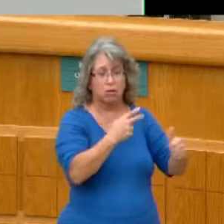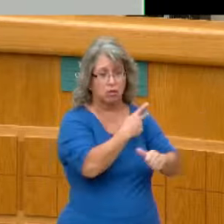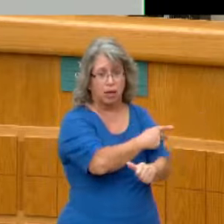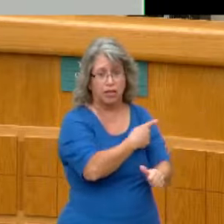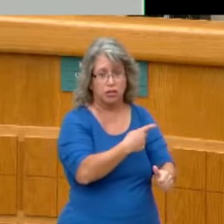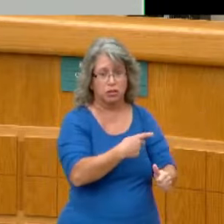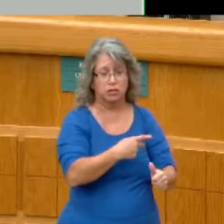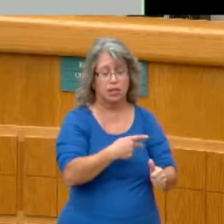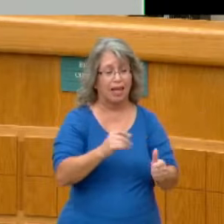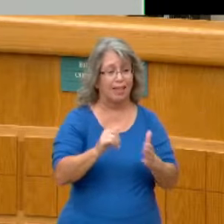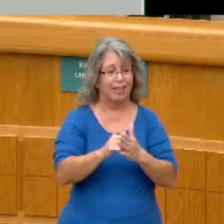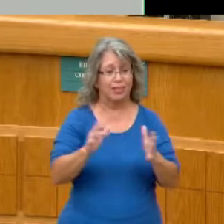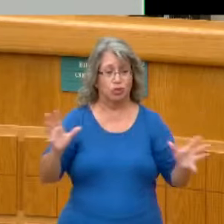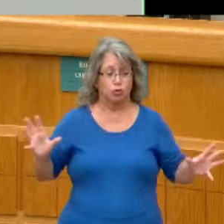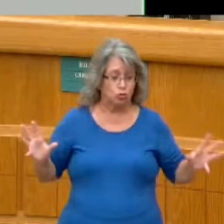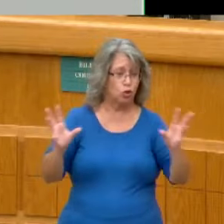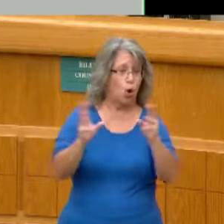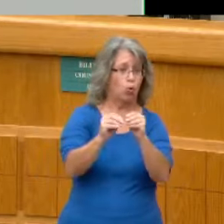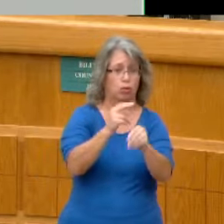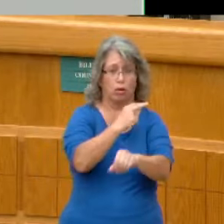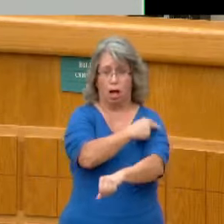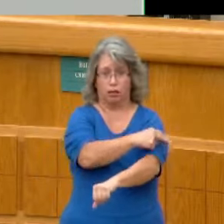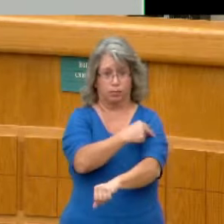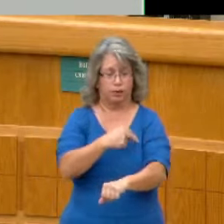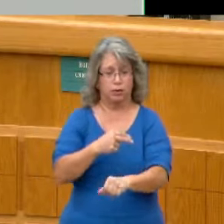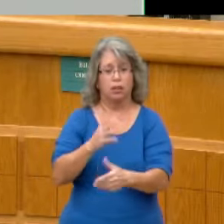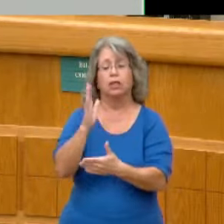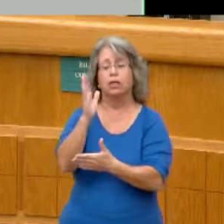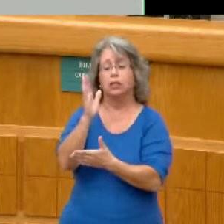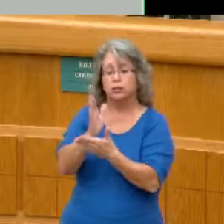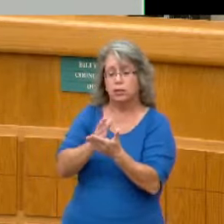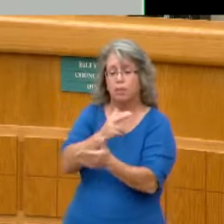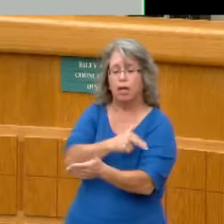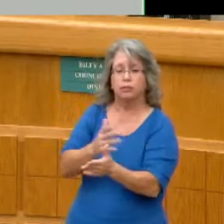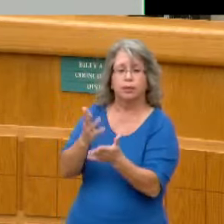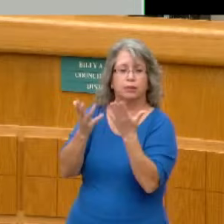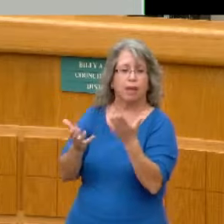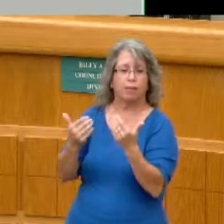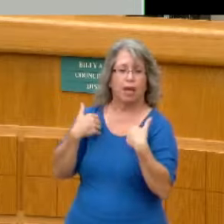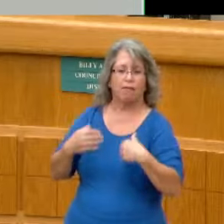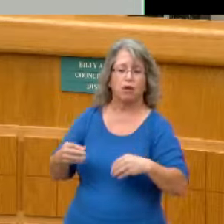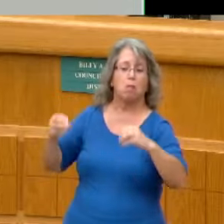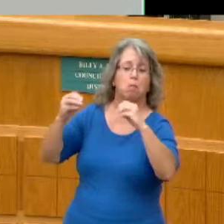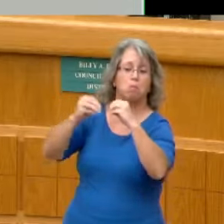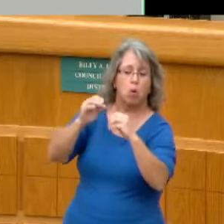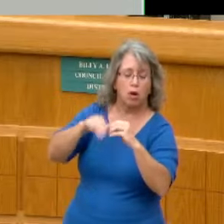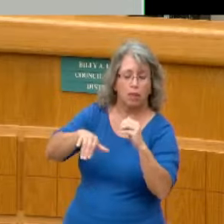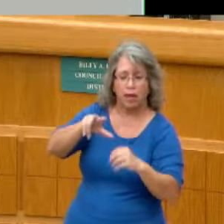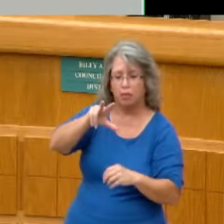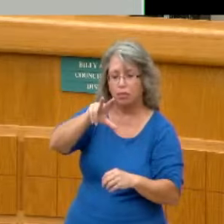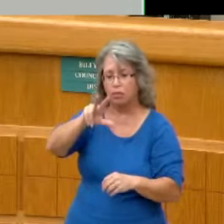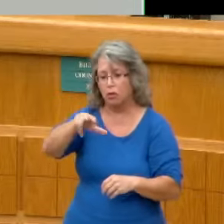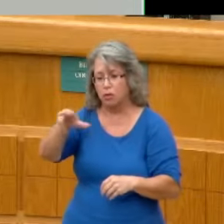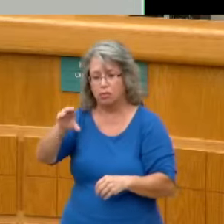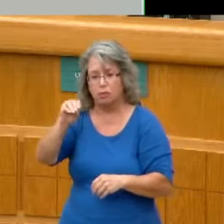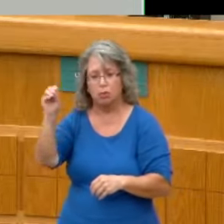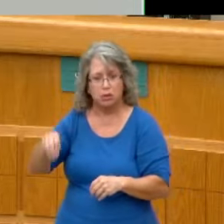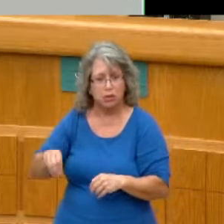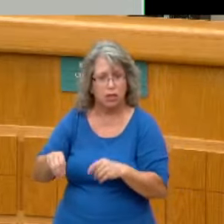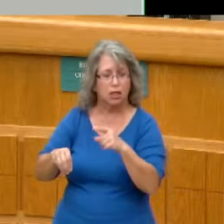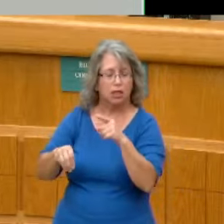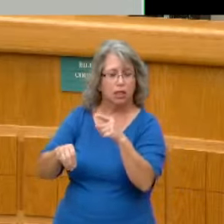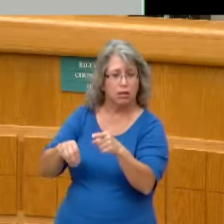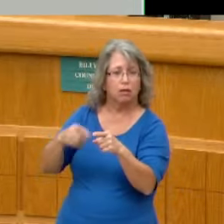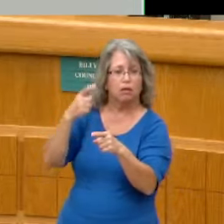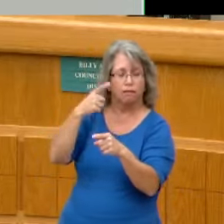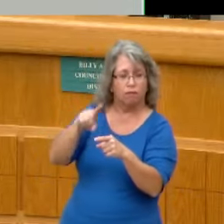have a much larger proportion of their capacity devoted to COVID-19. Those would be our hospitals treating adults, and other hospitals